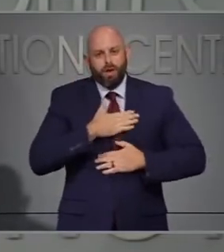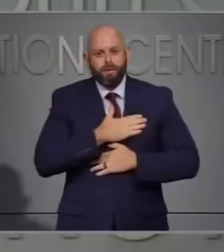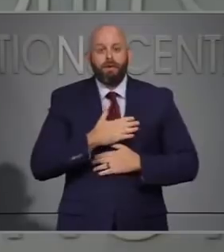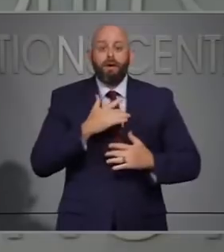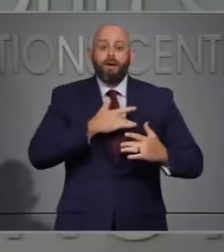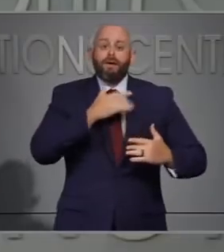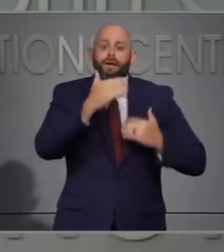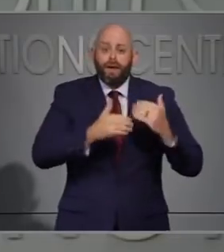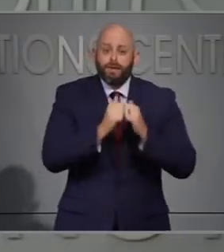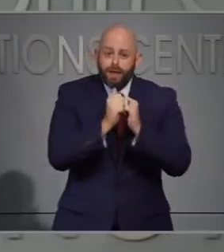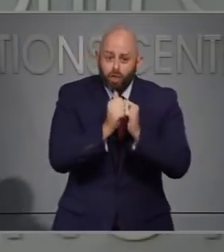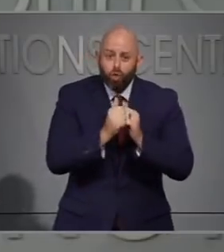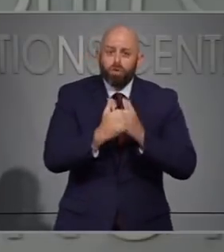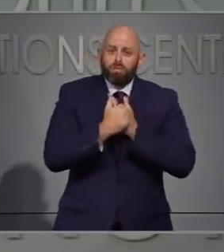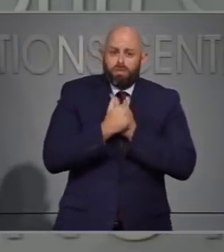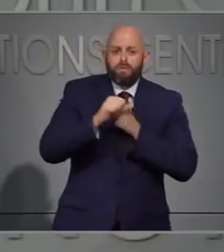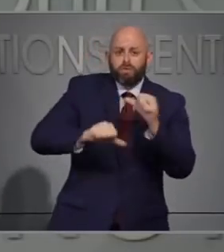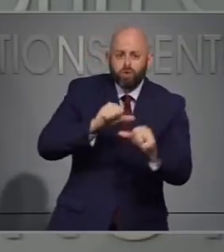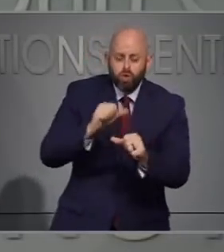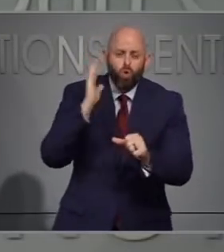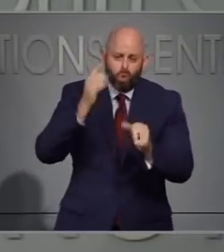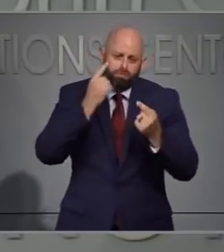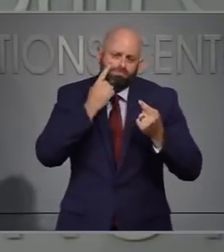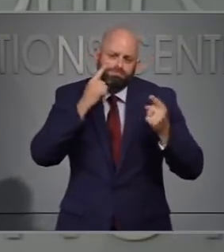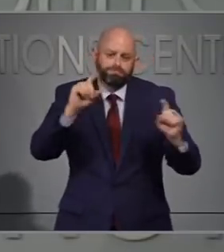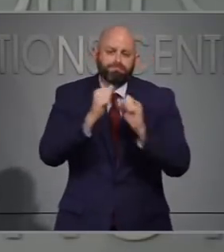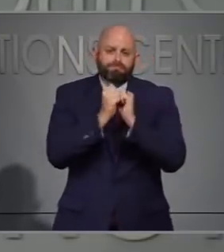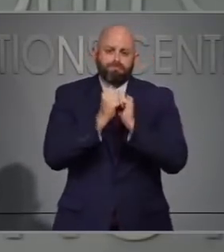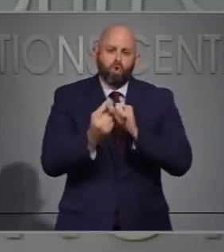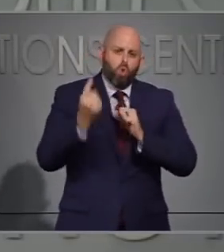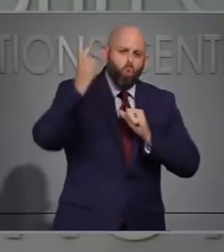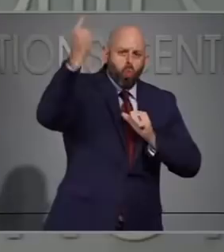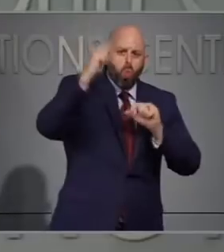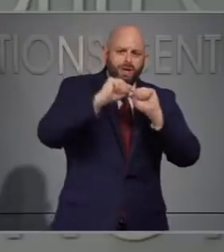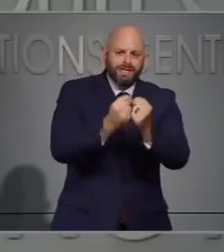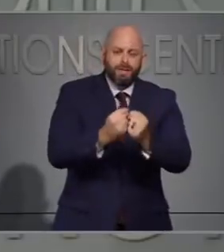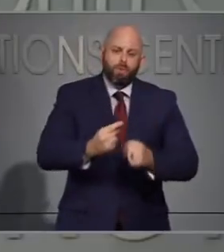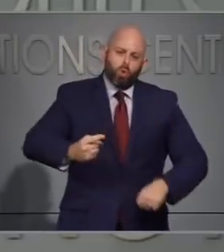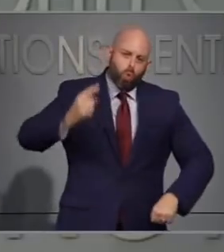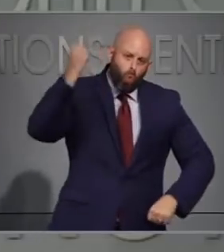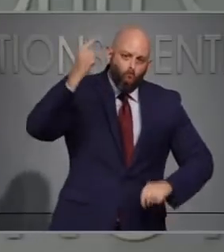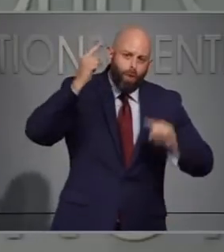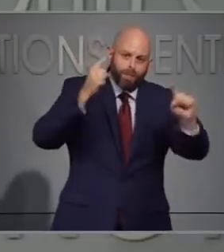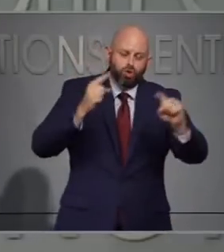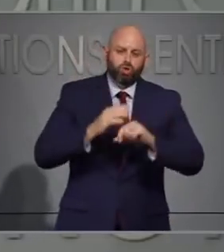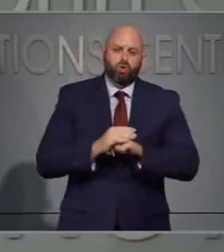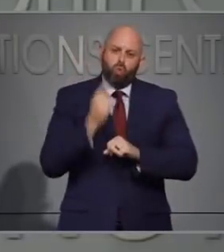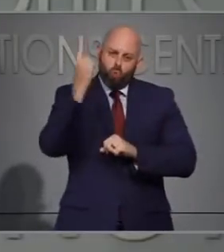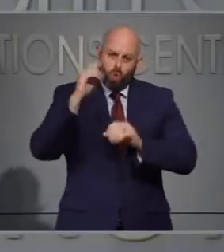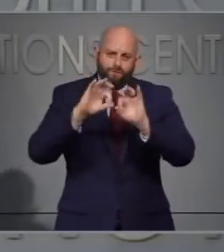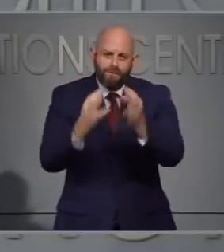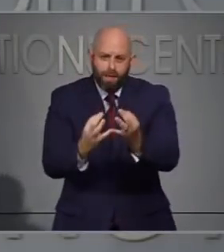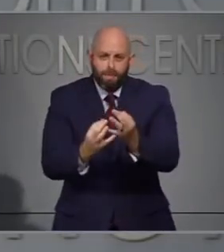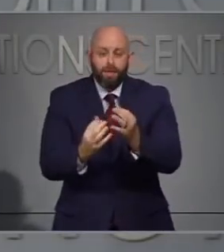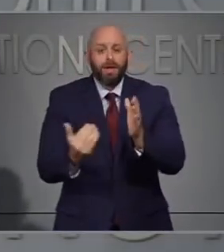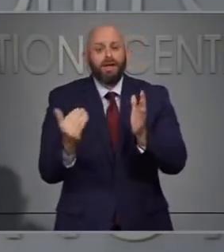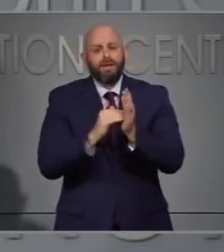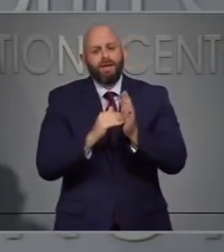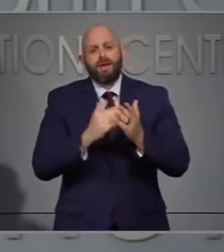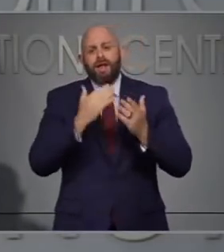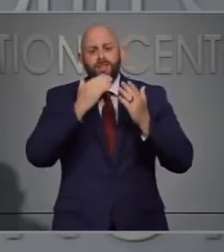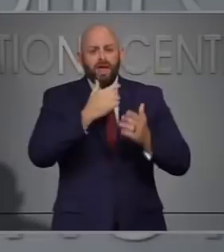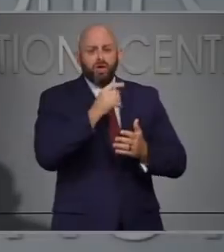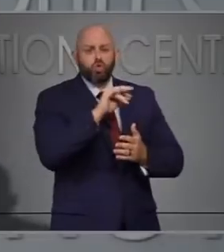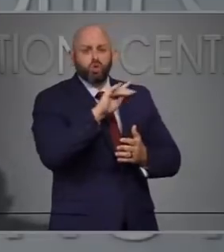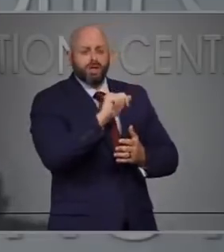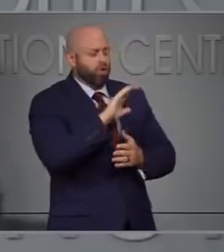and cooperation, we will all get through this together as one team, one mission, and one family. And again, thank you,